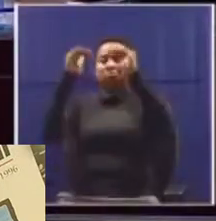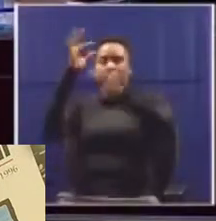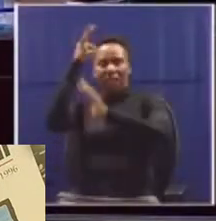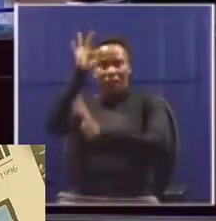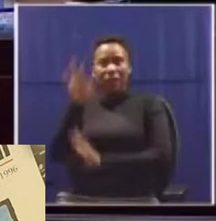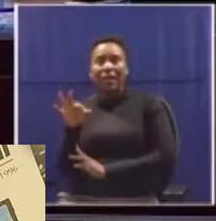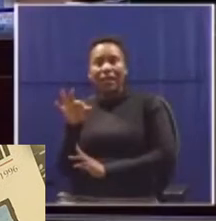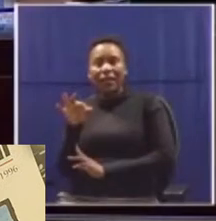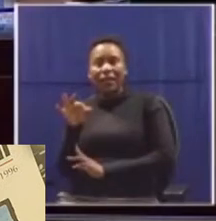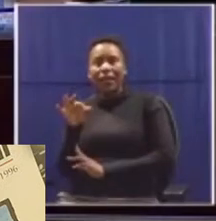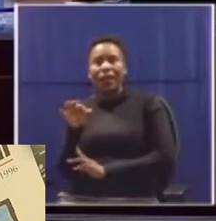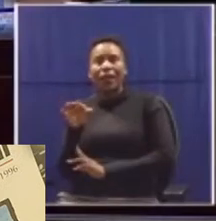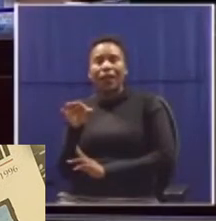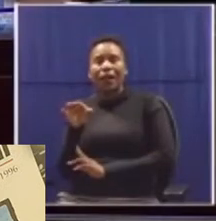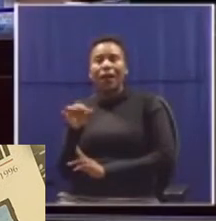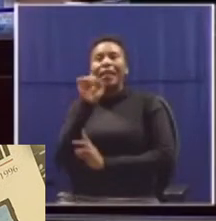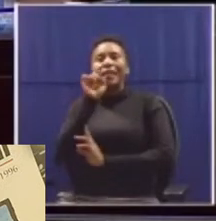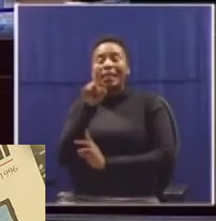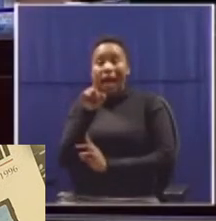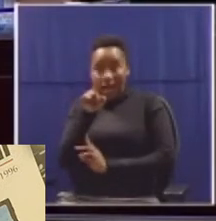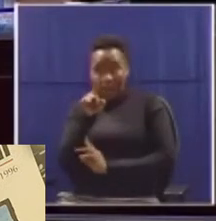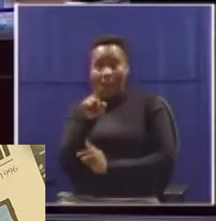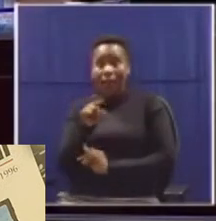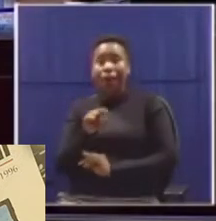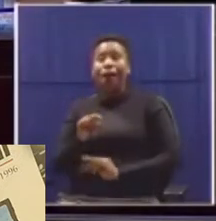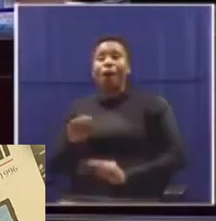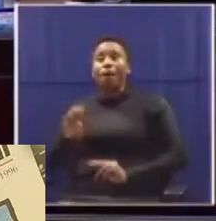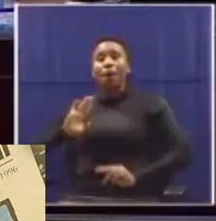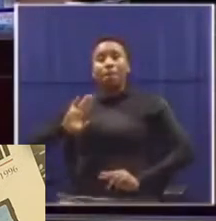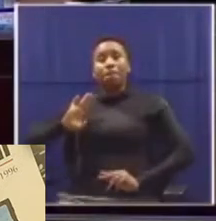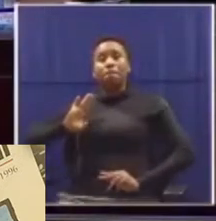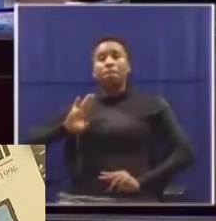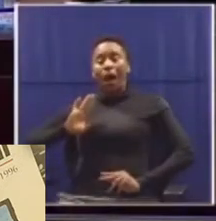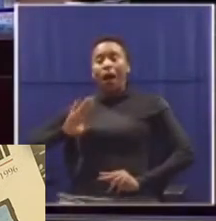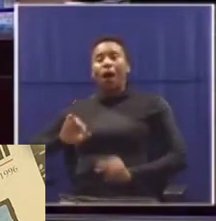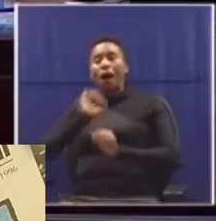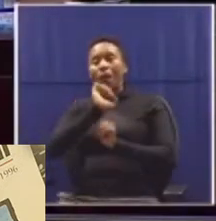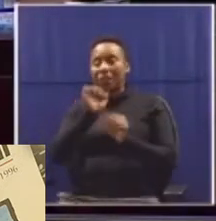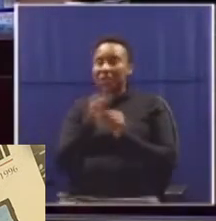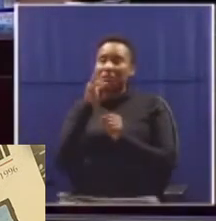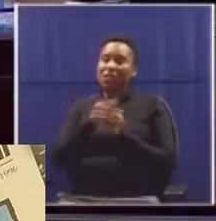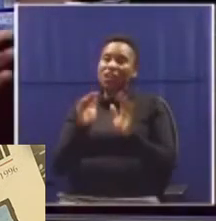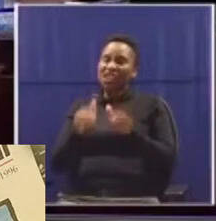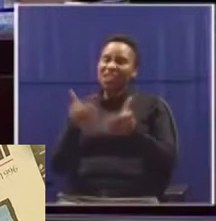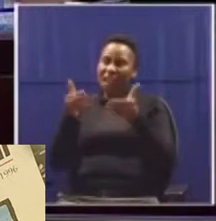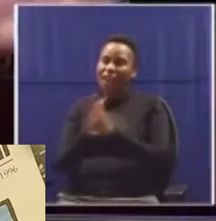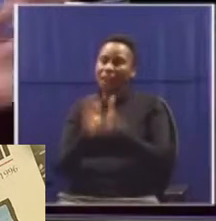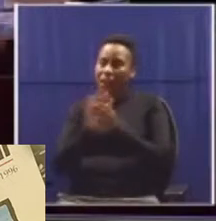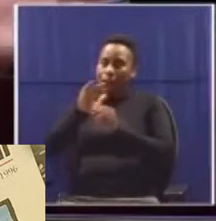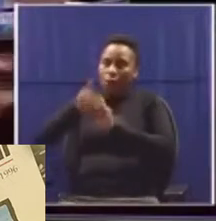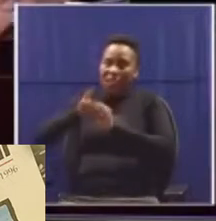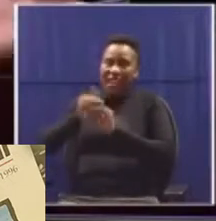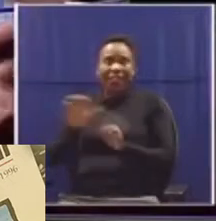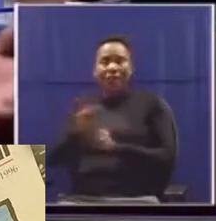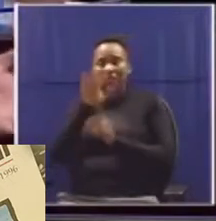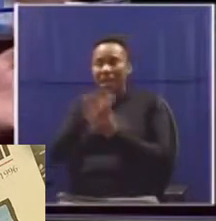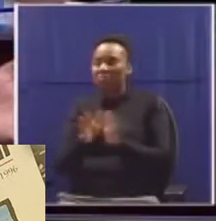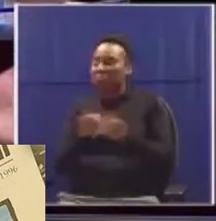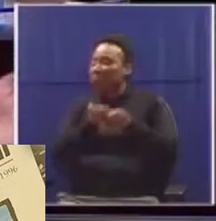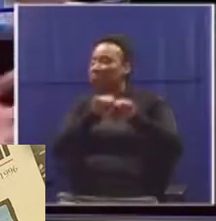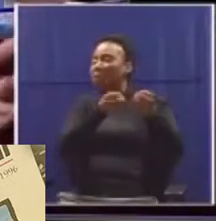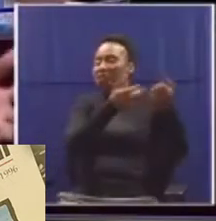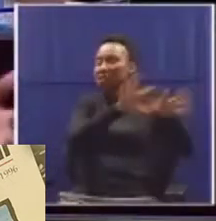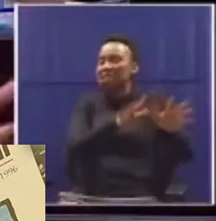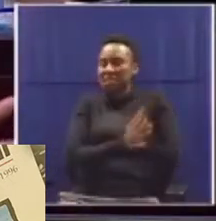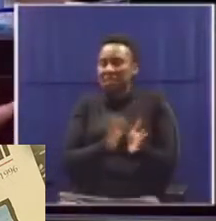it has broken its vows to Serve and Protect South Africa it no longer even tries to hide